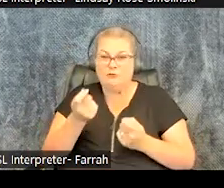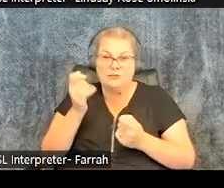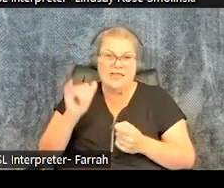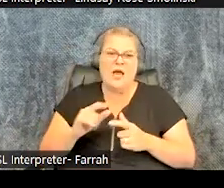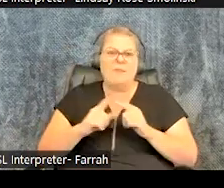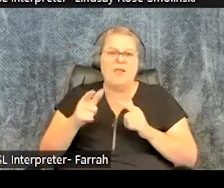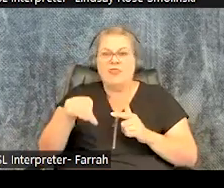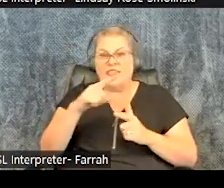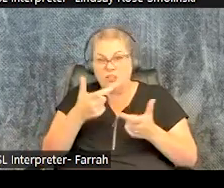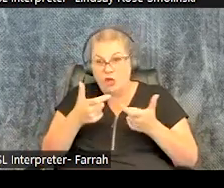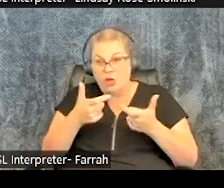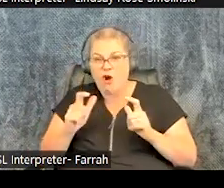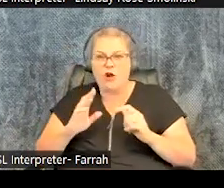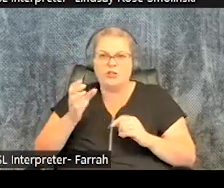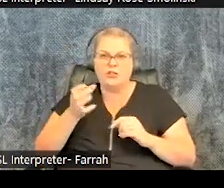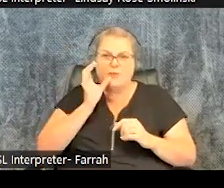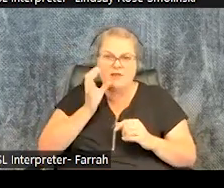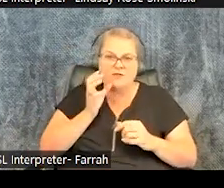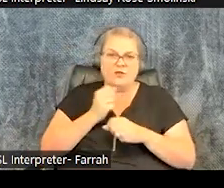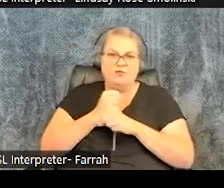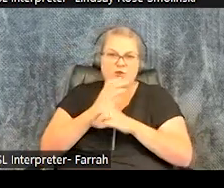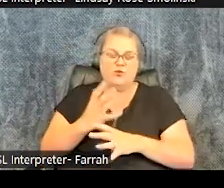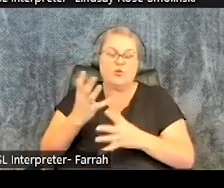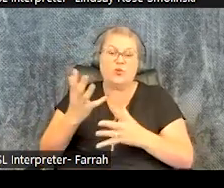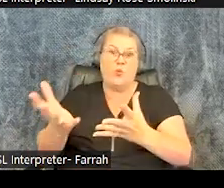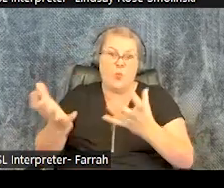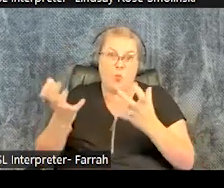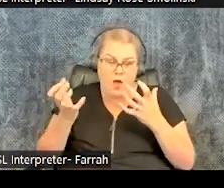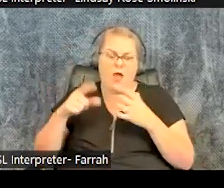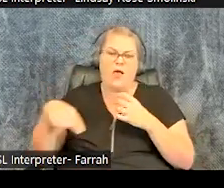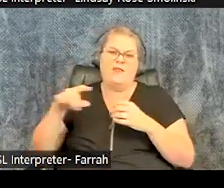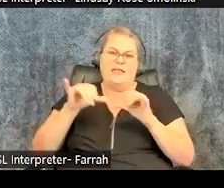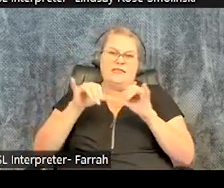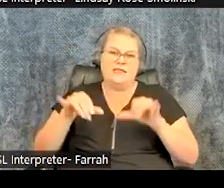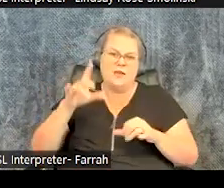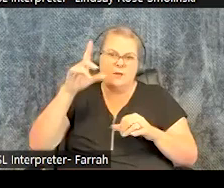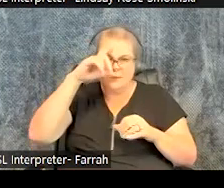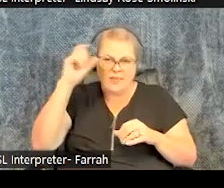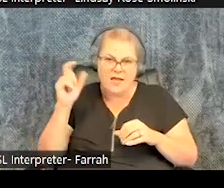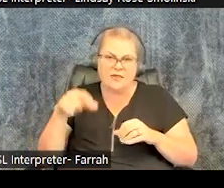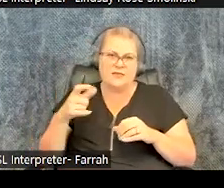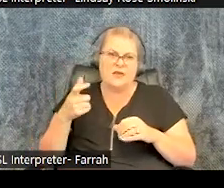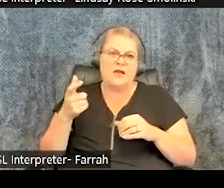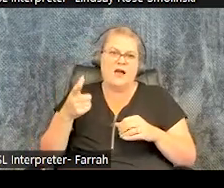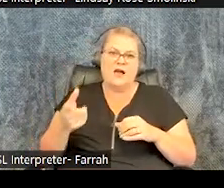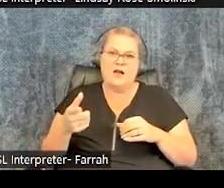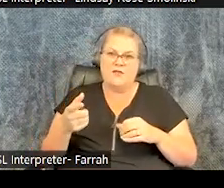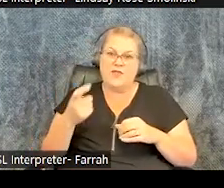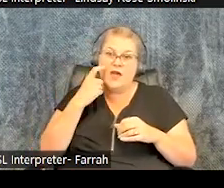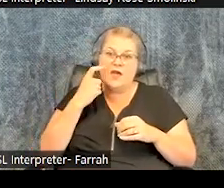beverage producers want this system because of the gross margin that they experience around the world.